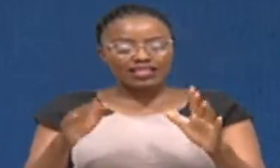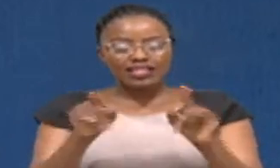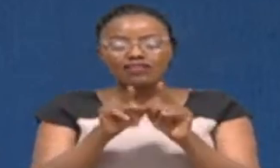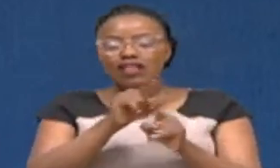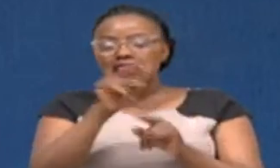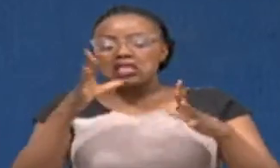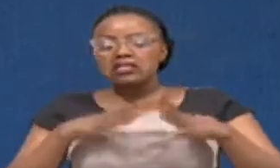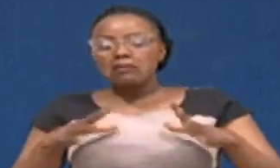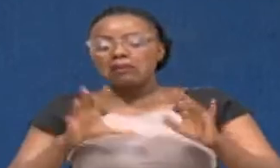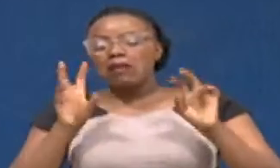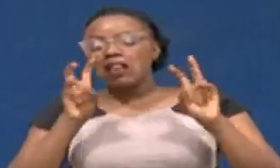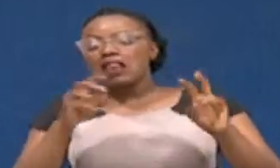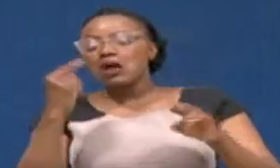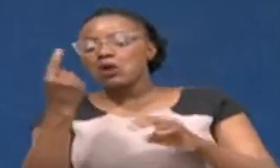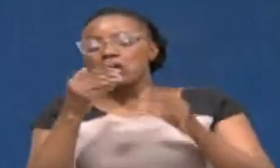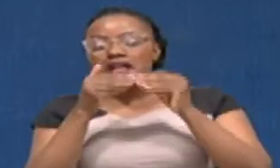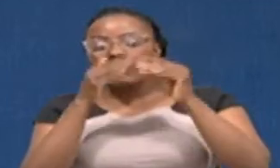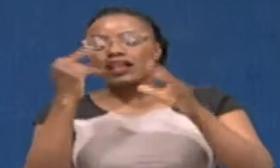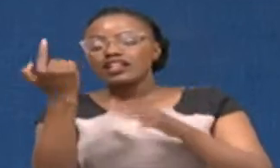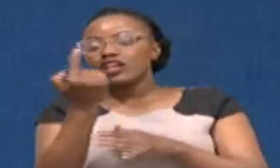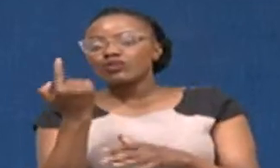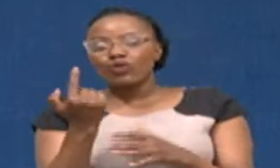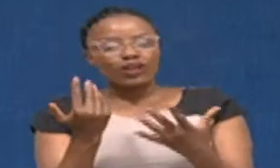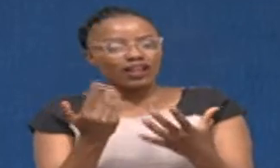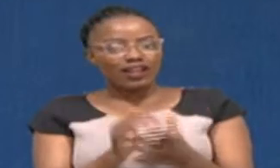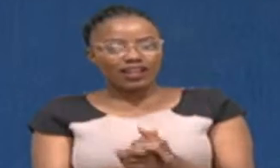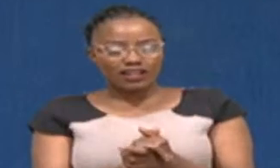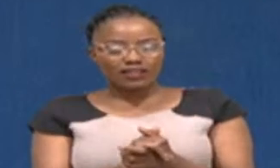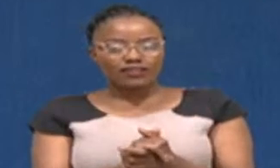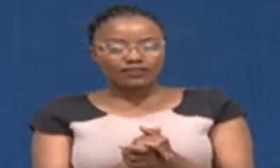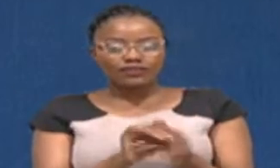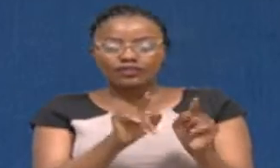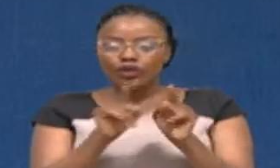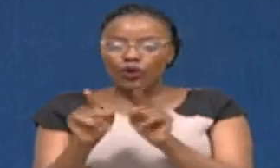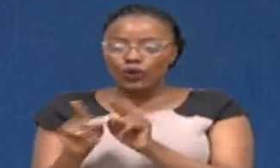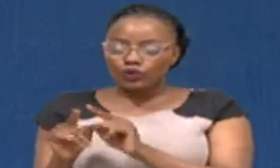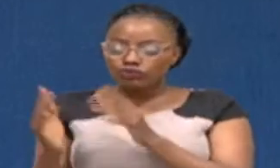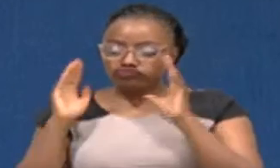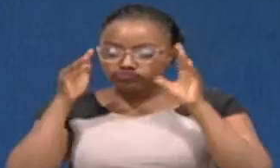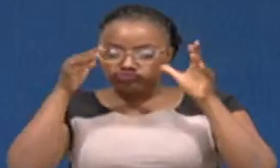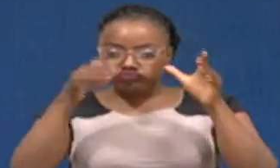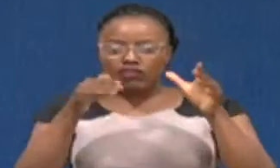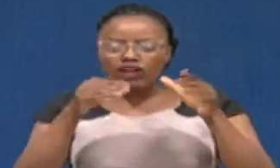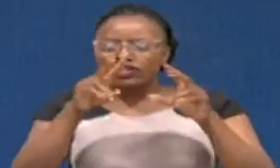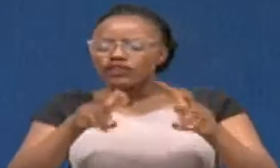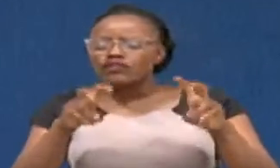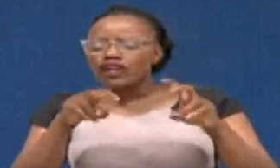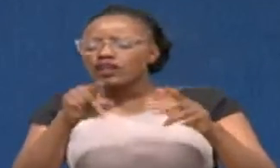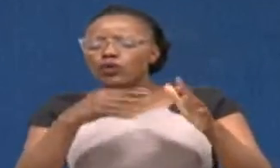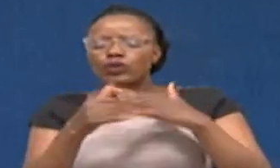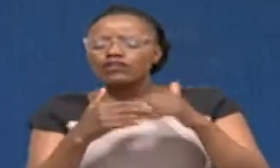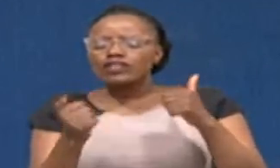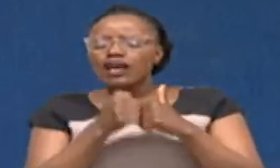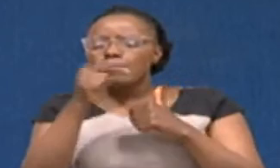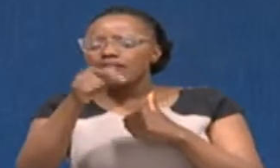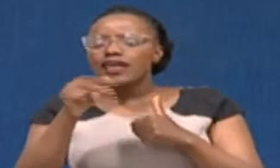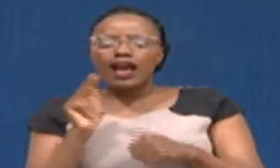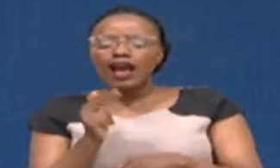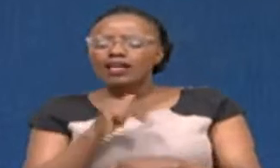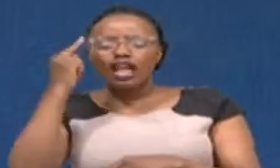these people are looking at only the leaders. Okay. They also come down and find out what is happening on the ground. I